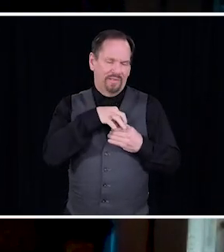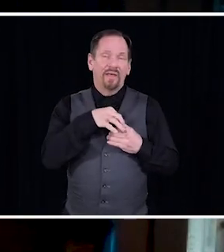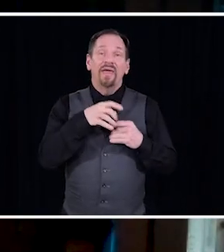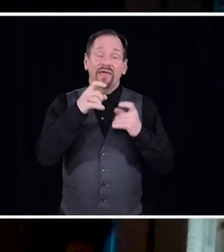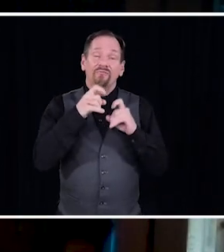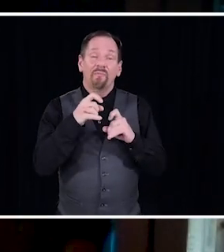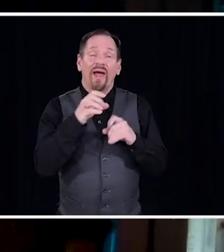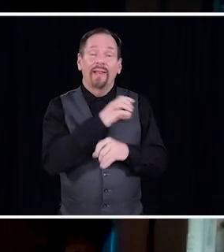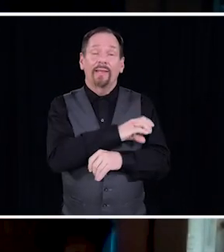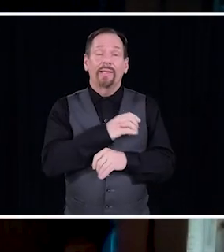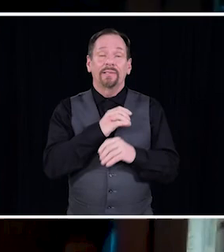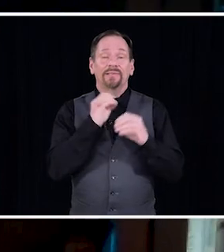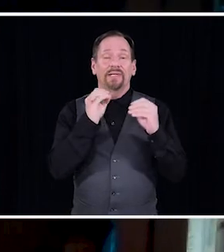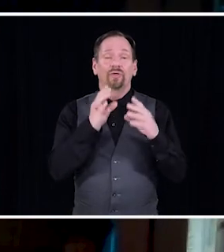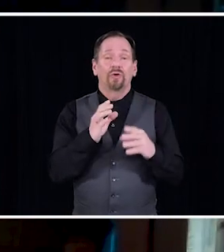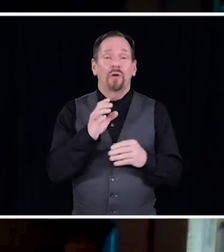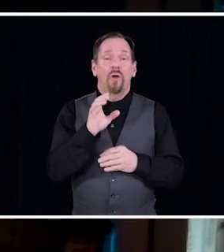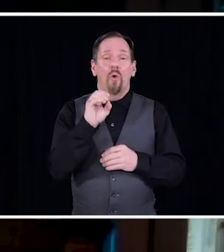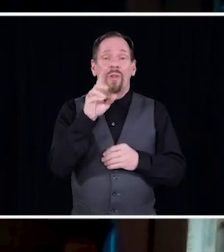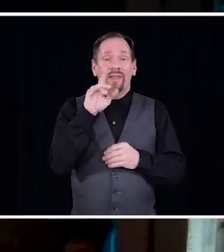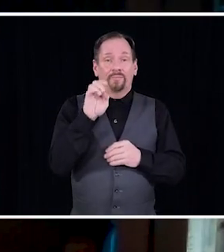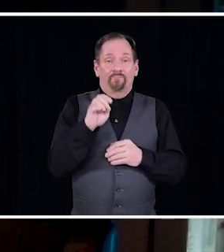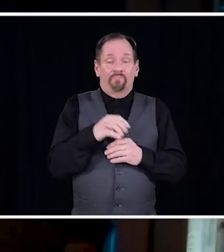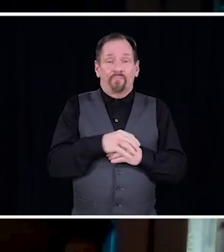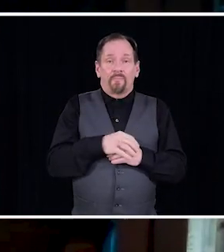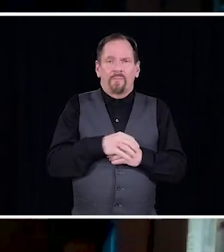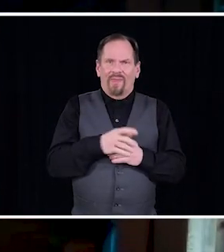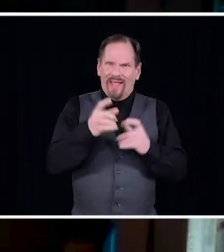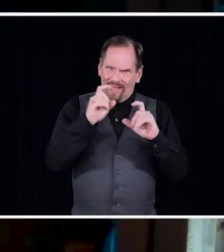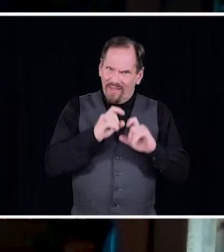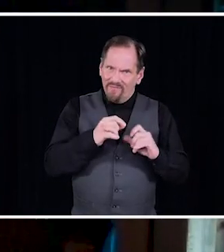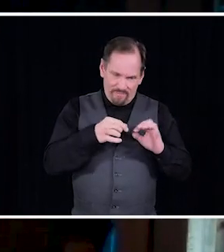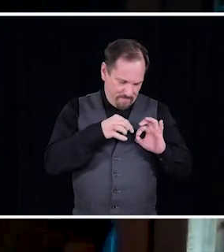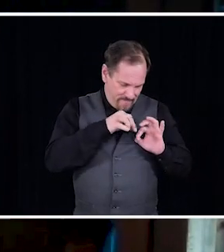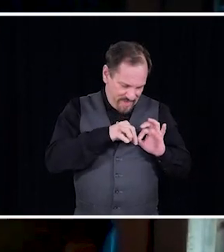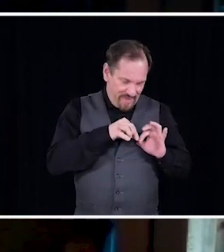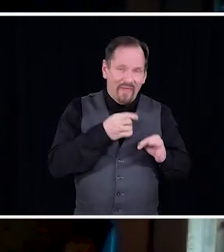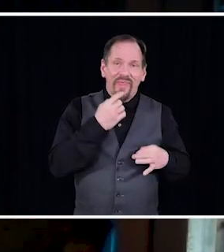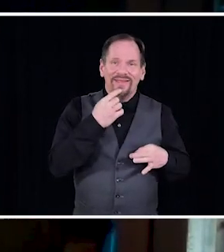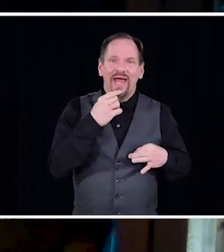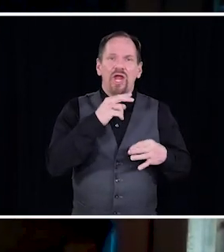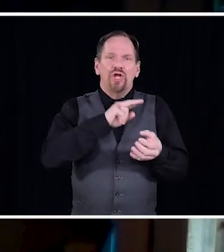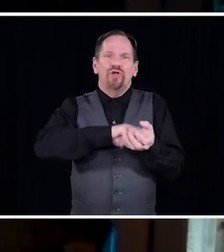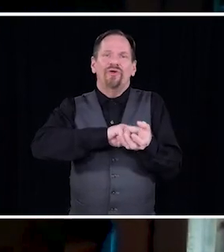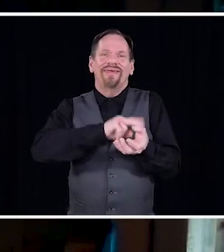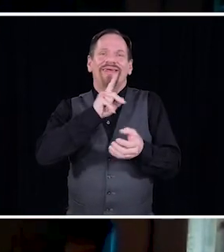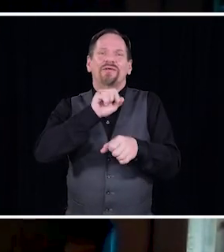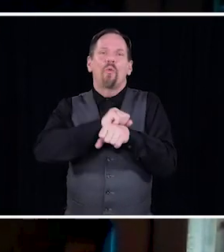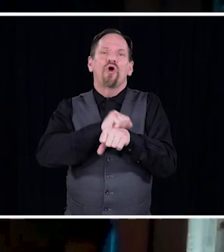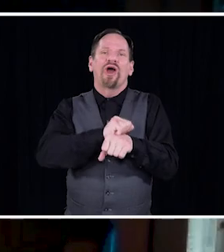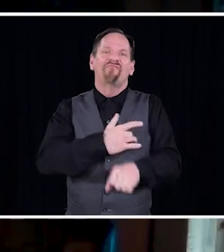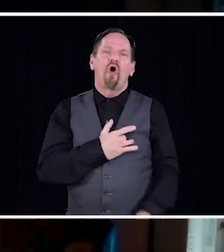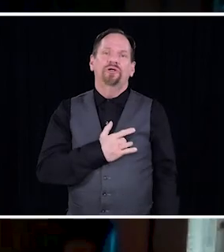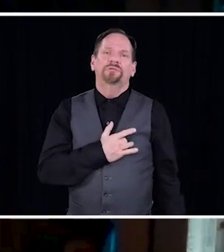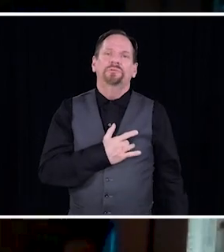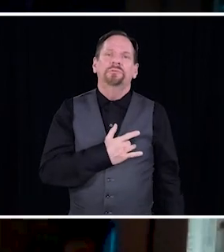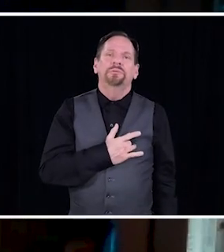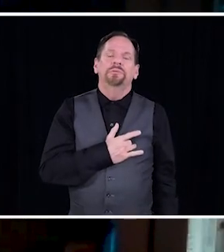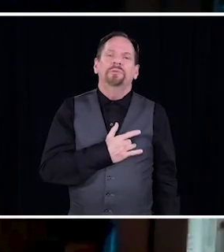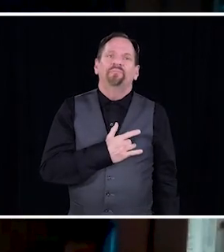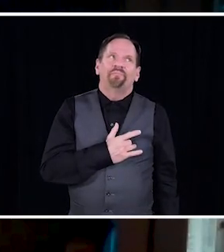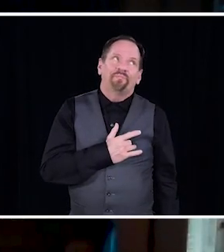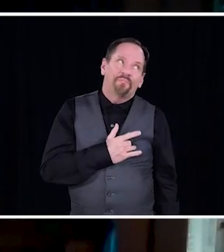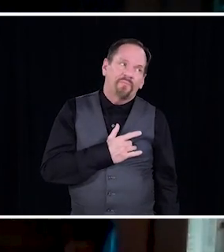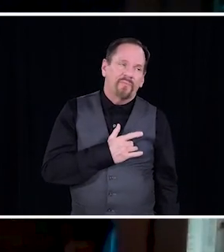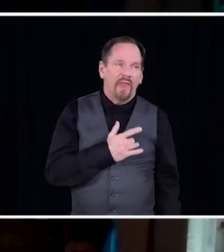Oli. At the conclusion of our clinical rotation, she gave us all pins with the inscription, "Nursing is a work of heart." I will admit,